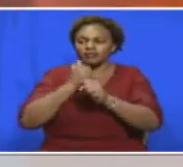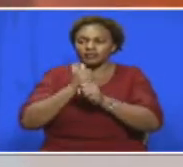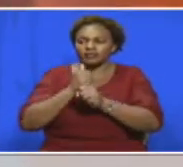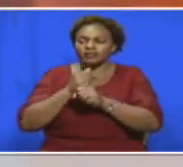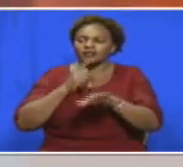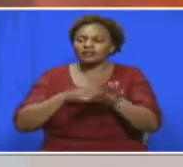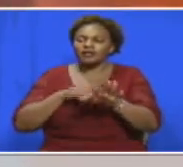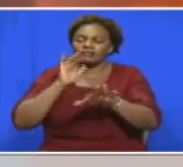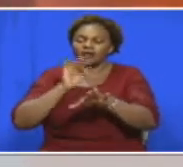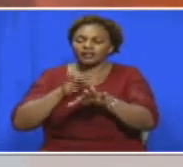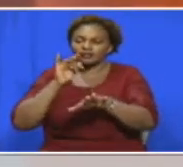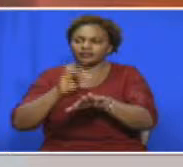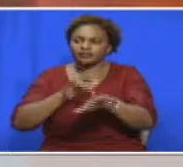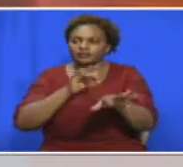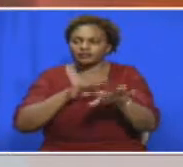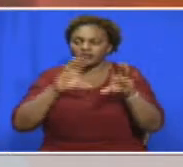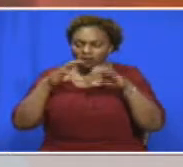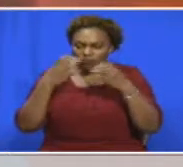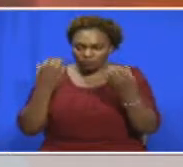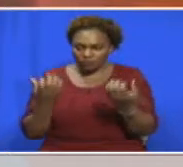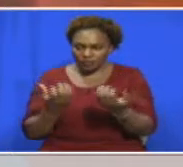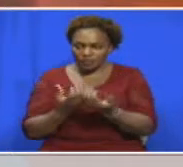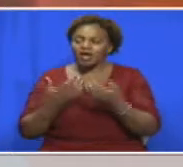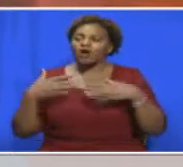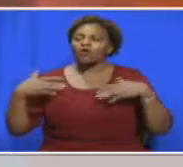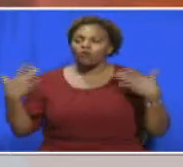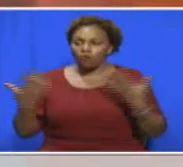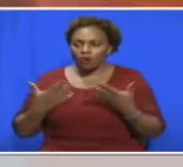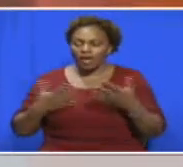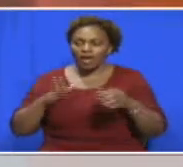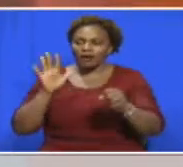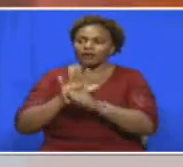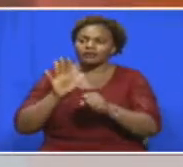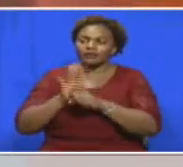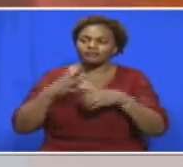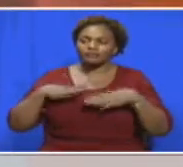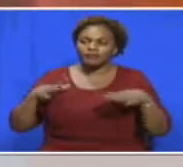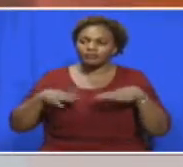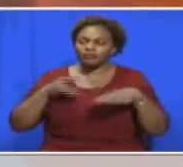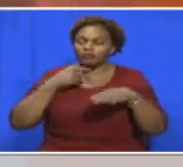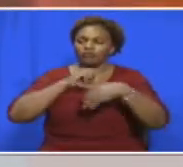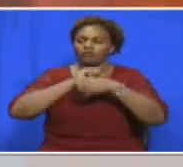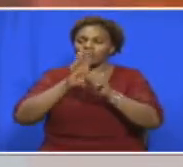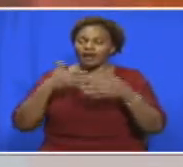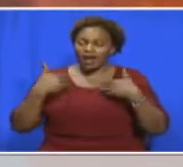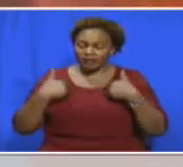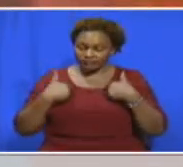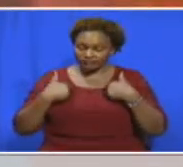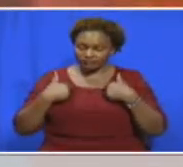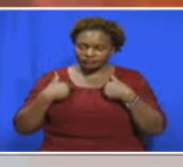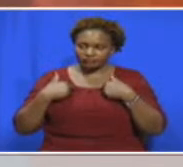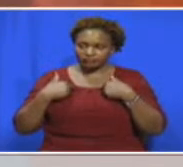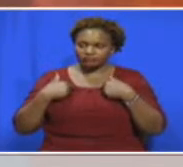when you are testing in a community where there are a lot of people who have COVID-19,